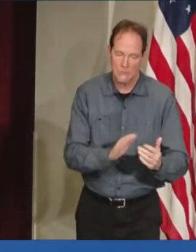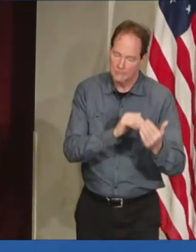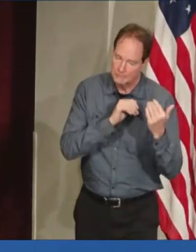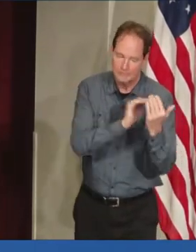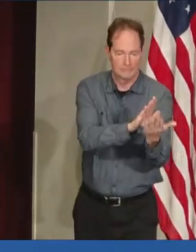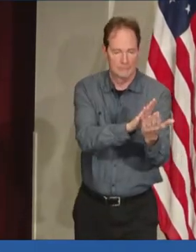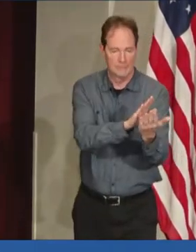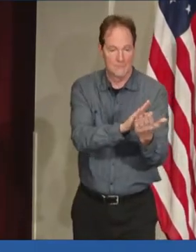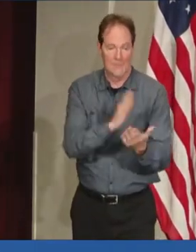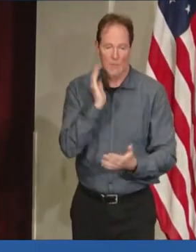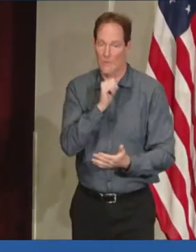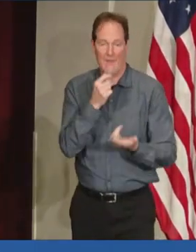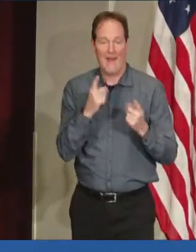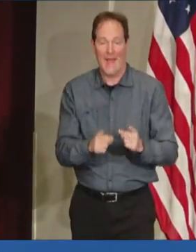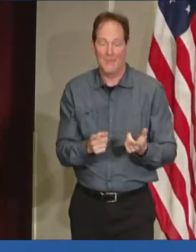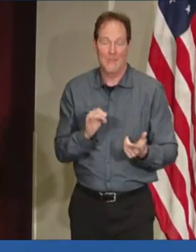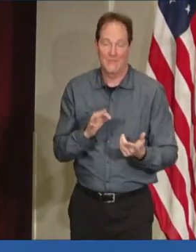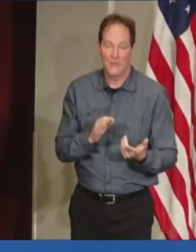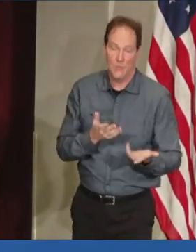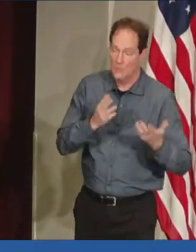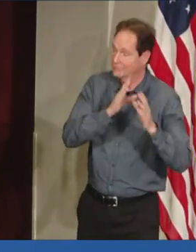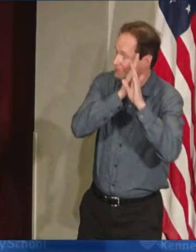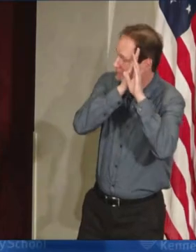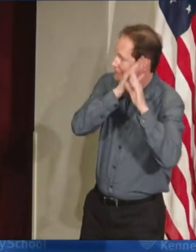because it's not gonna happen by itself.